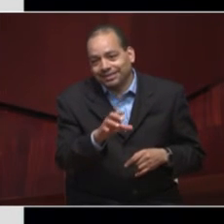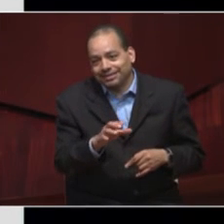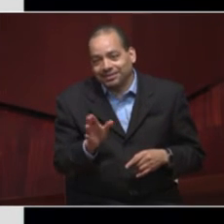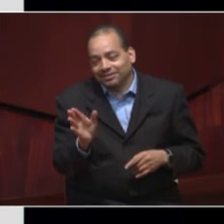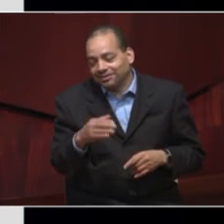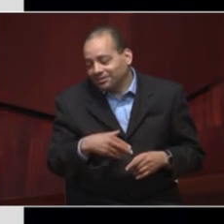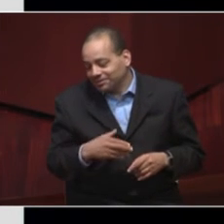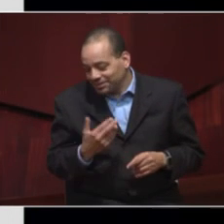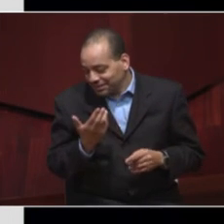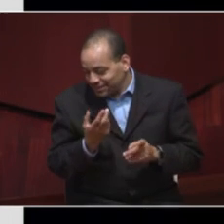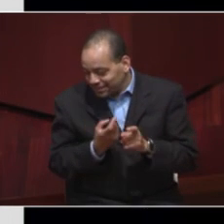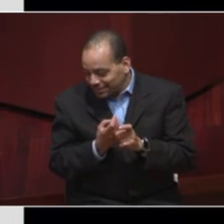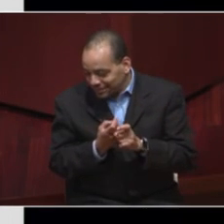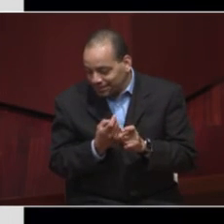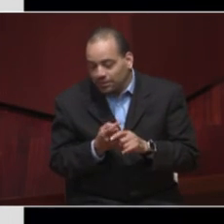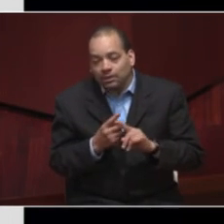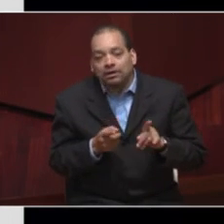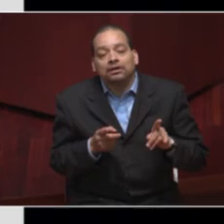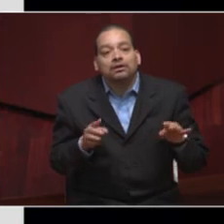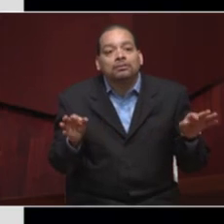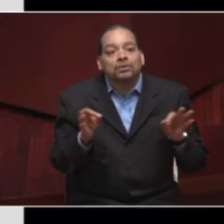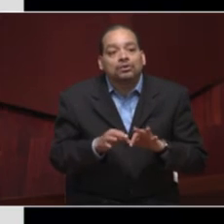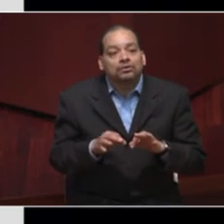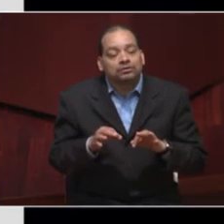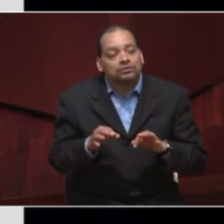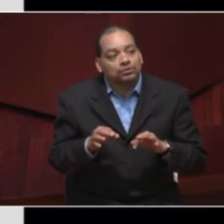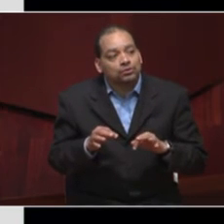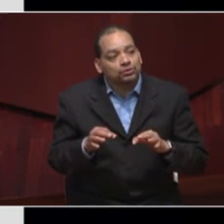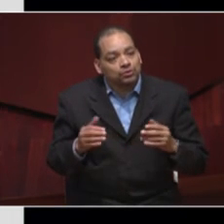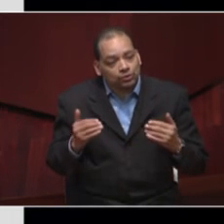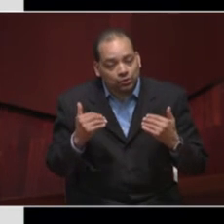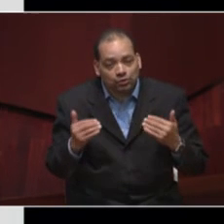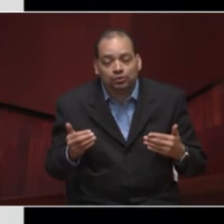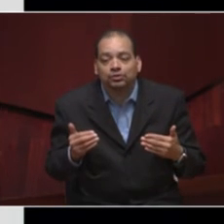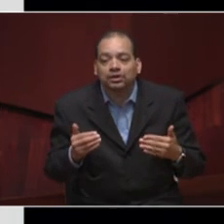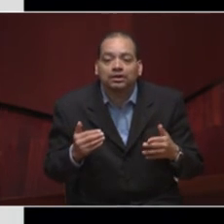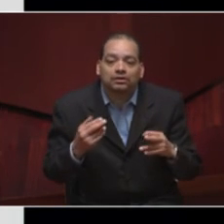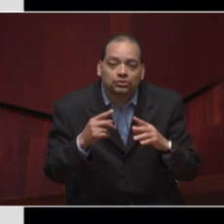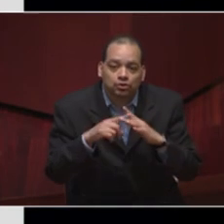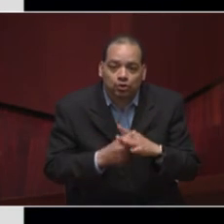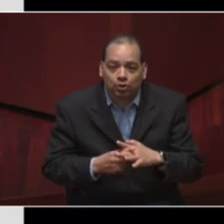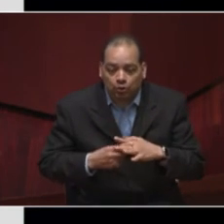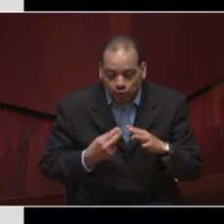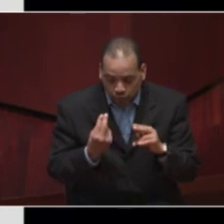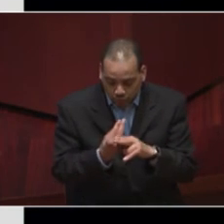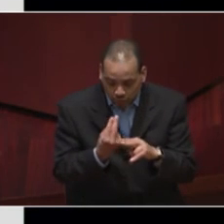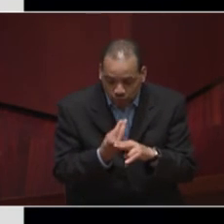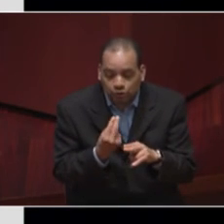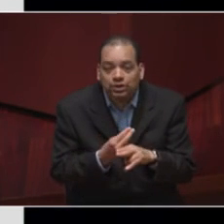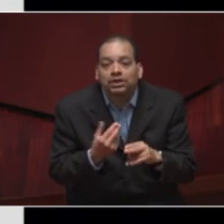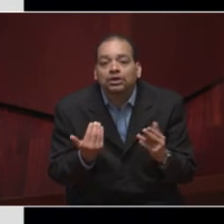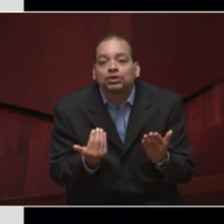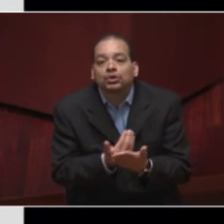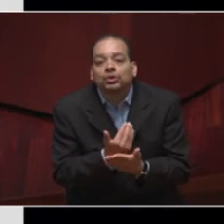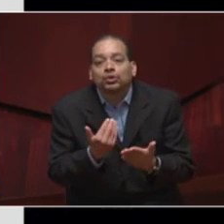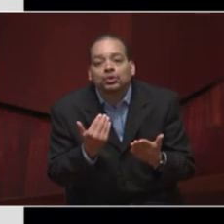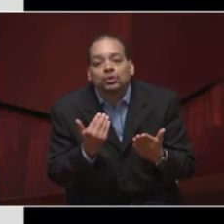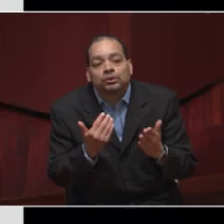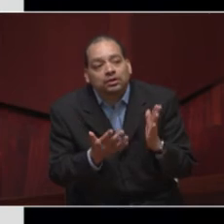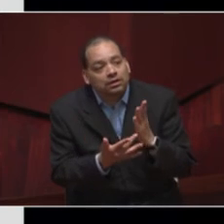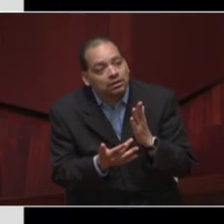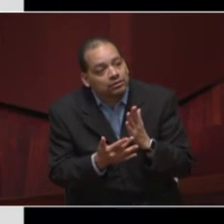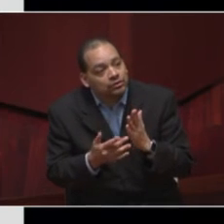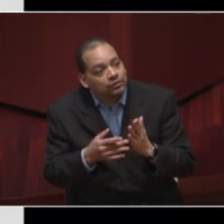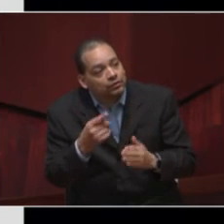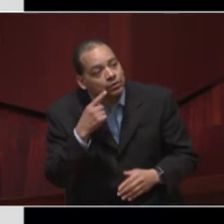But it's time to get on and start using the technology that we have to offer. For